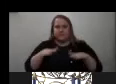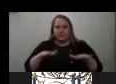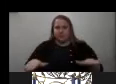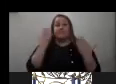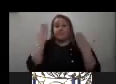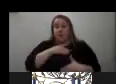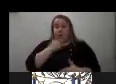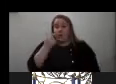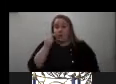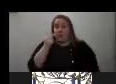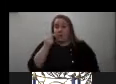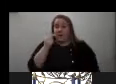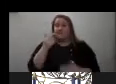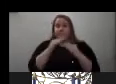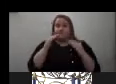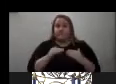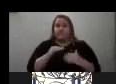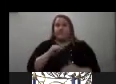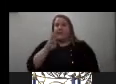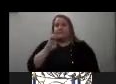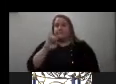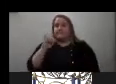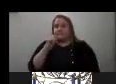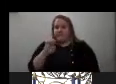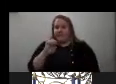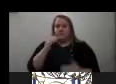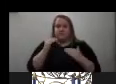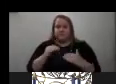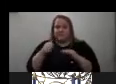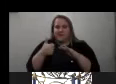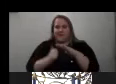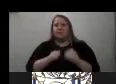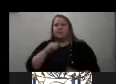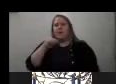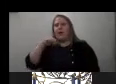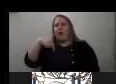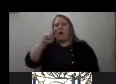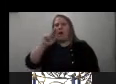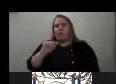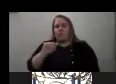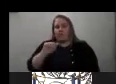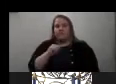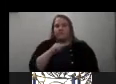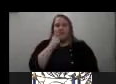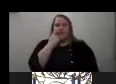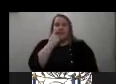the top layer, then there's the beige, and then the aqua is the layer that is the third layer.